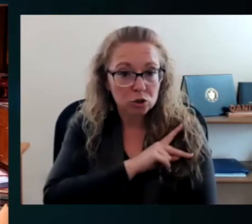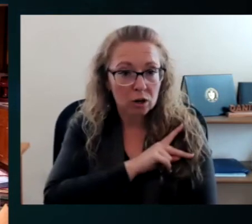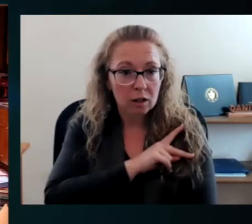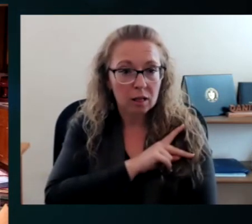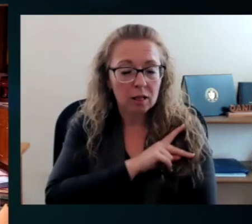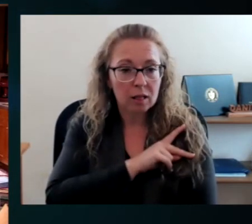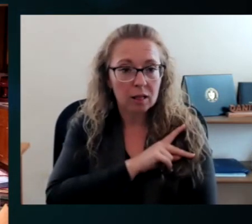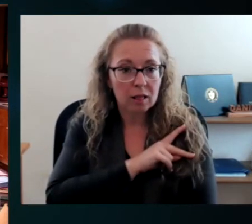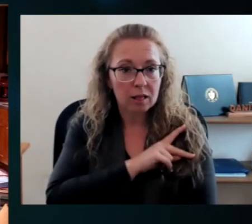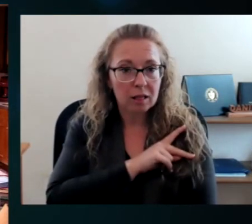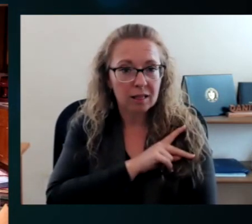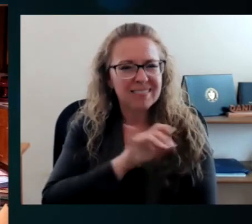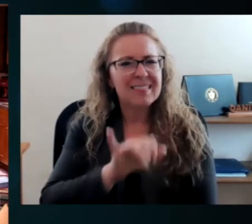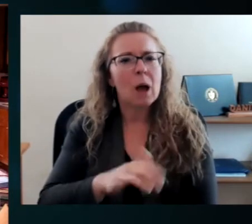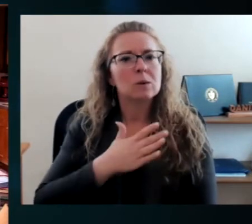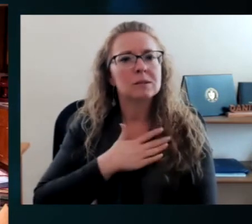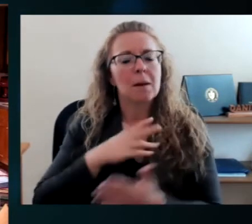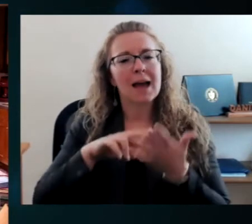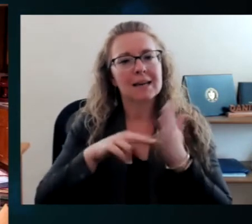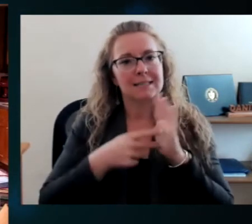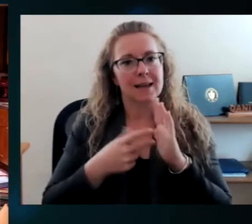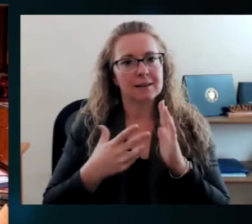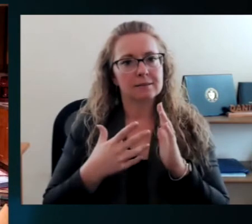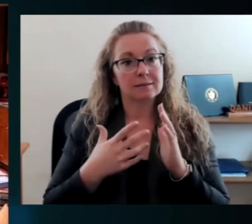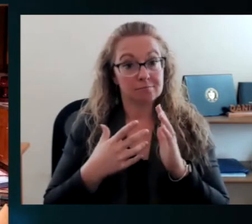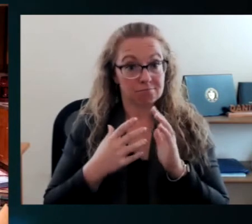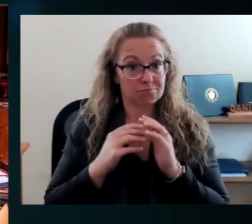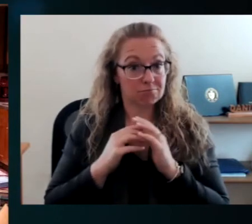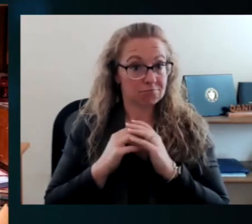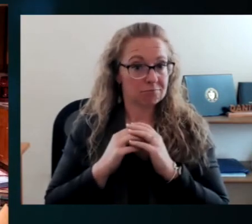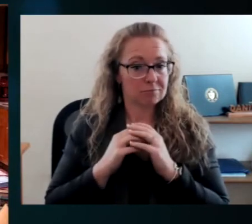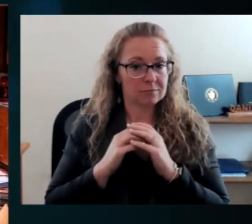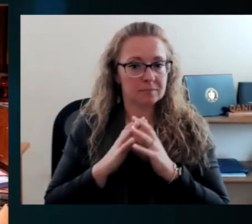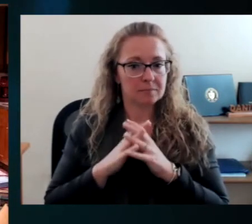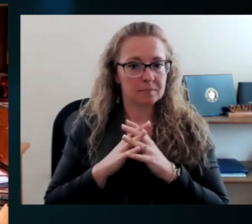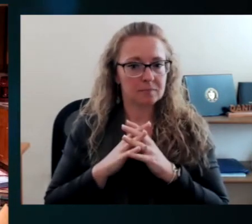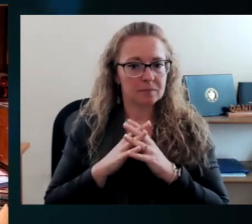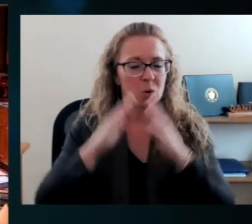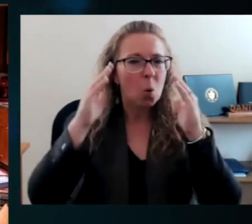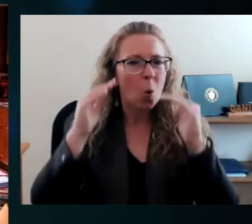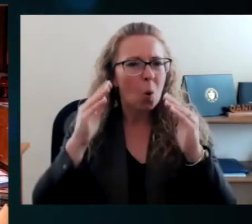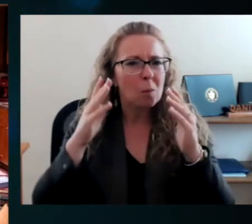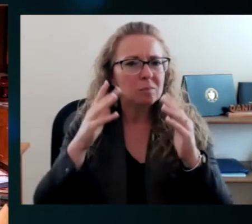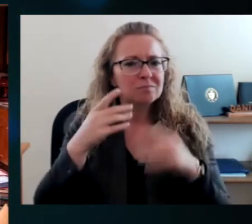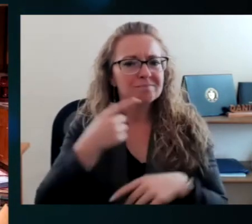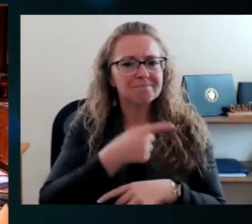That was my intent. I hope that is understood to be,